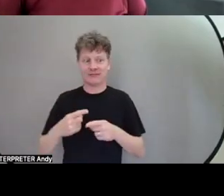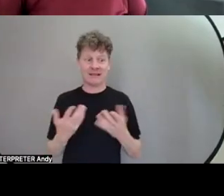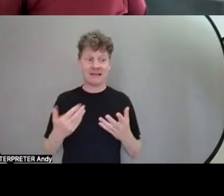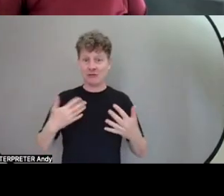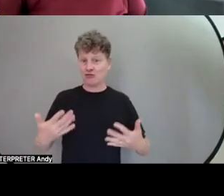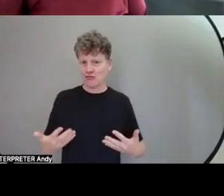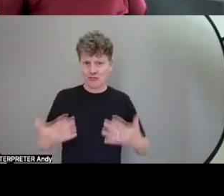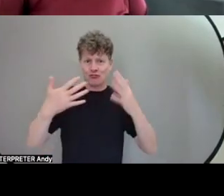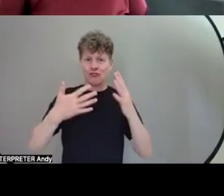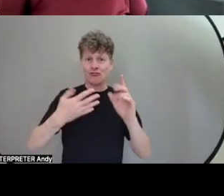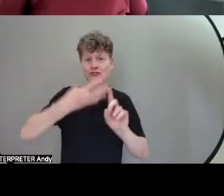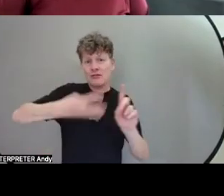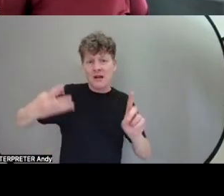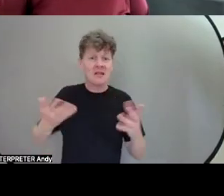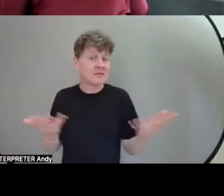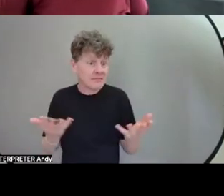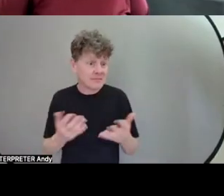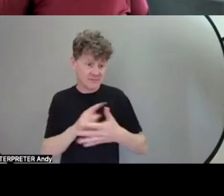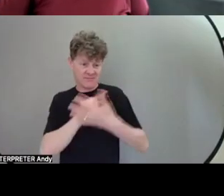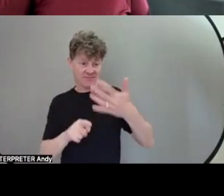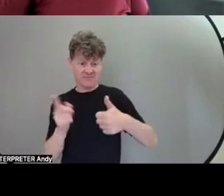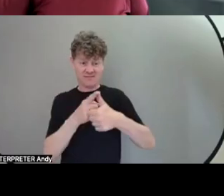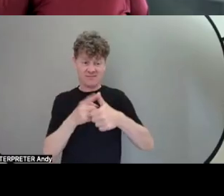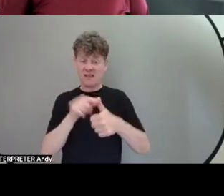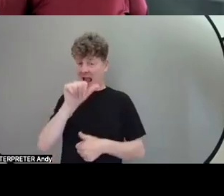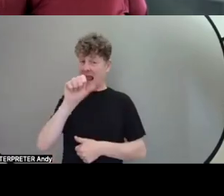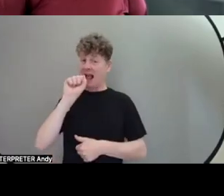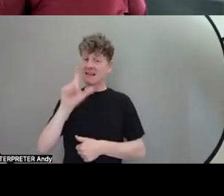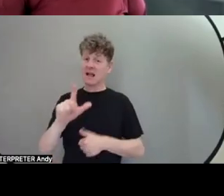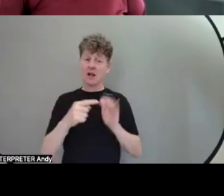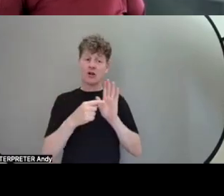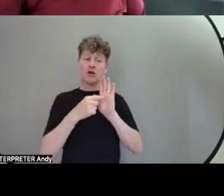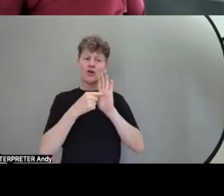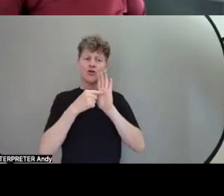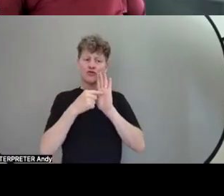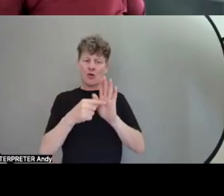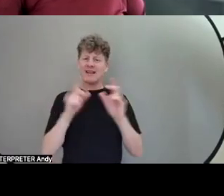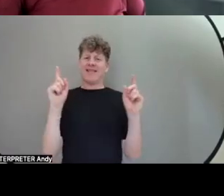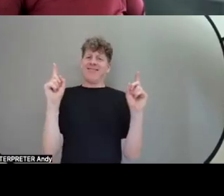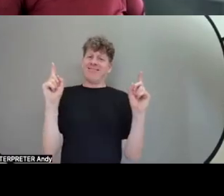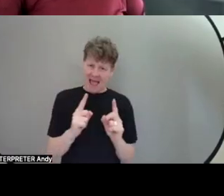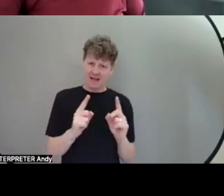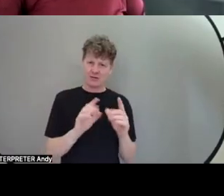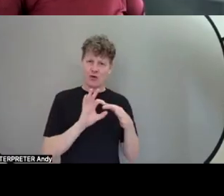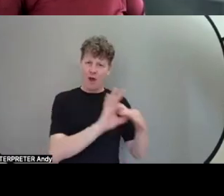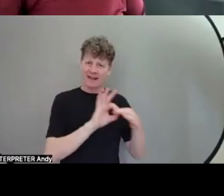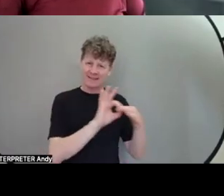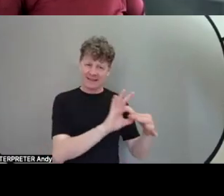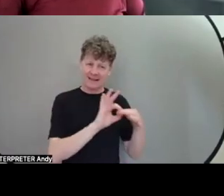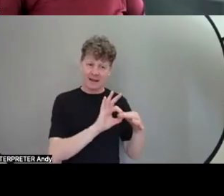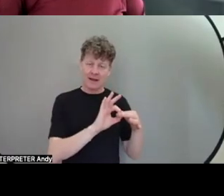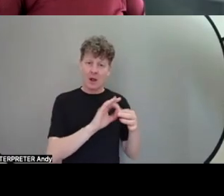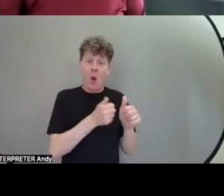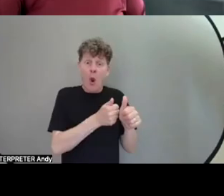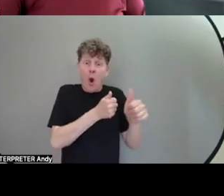results. So ASL shows overall sparser connectivity, longer path